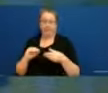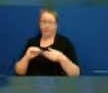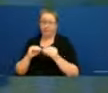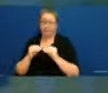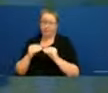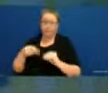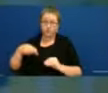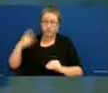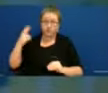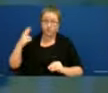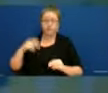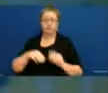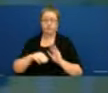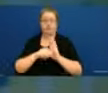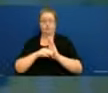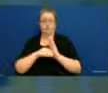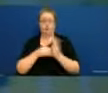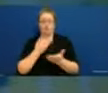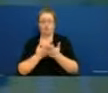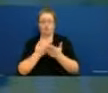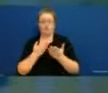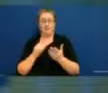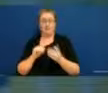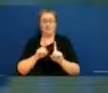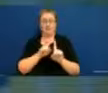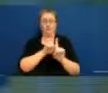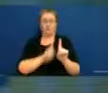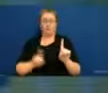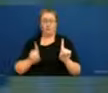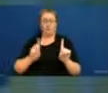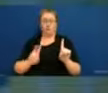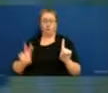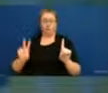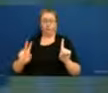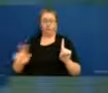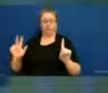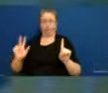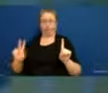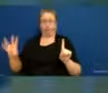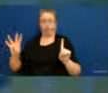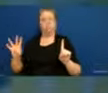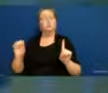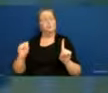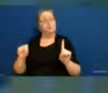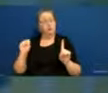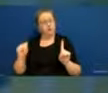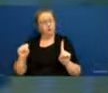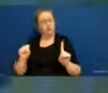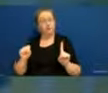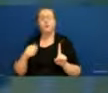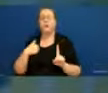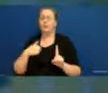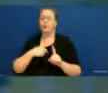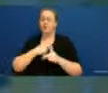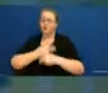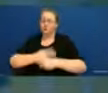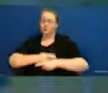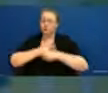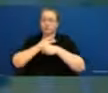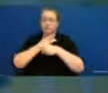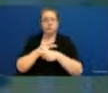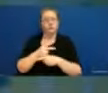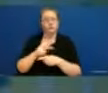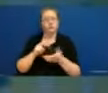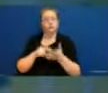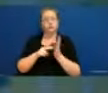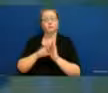our modeling shows us that we are above that reproductive rate that we need to be at. But we are not out of the woods